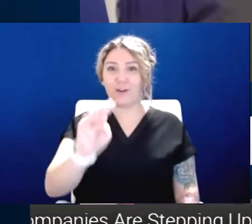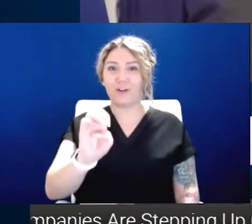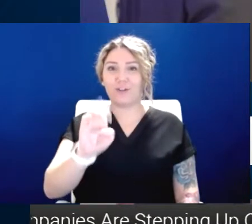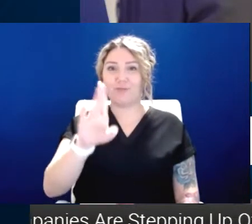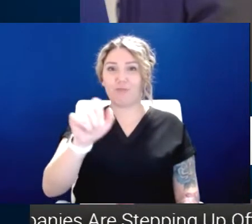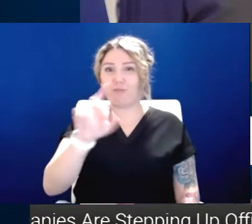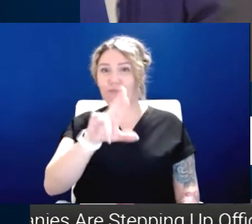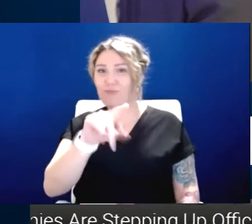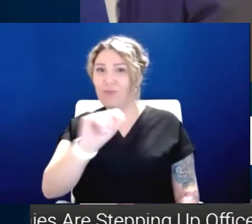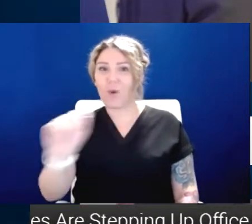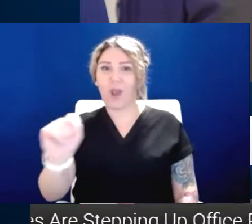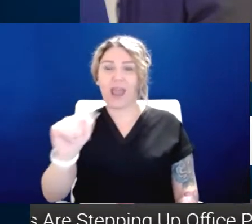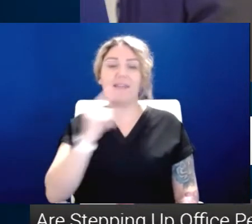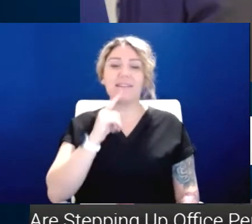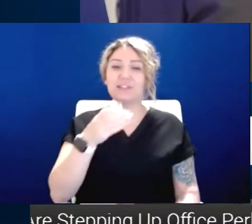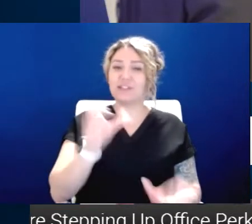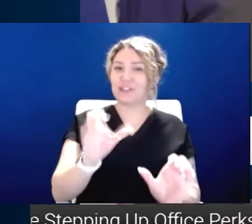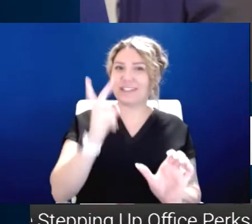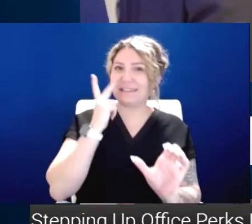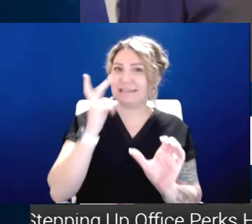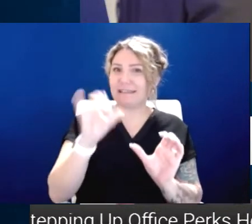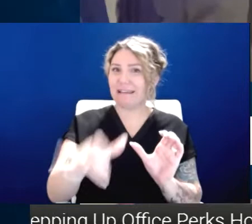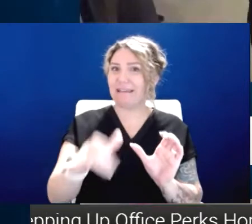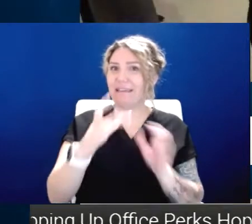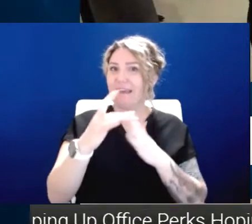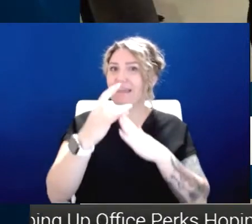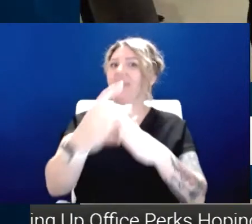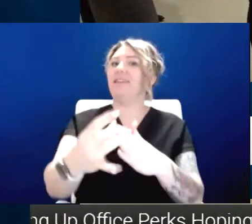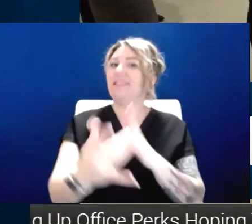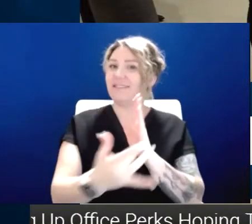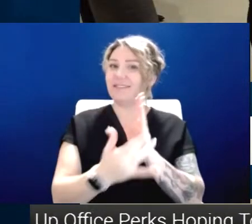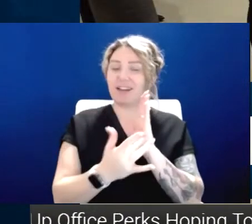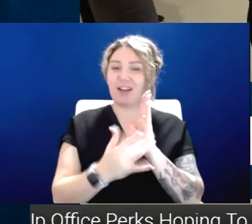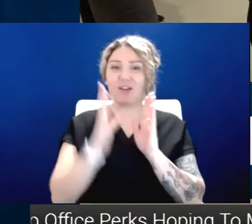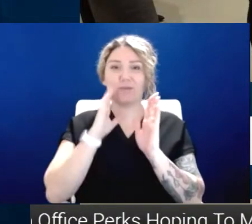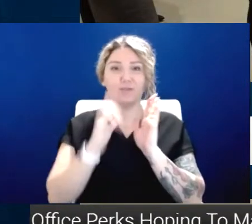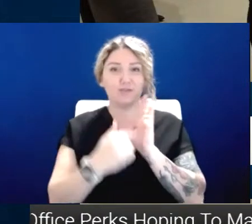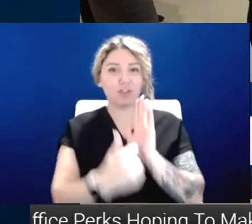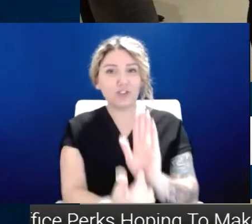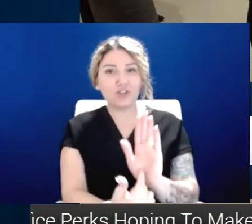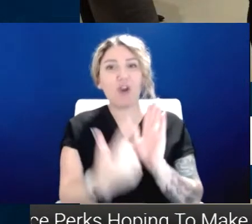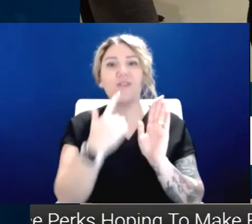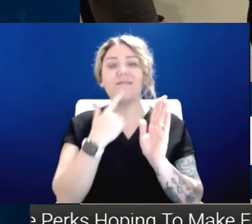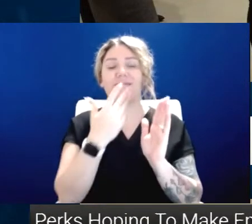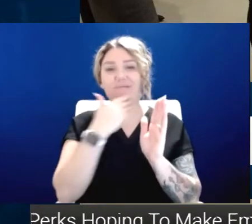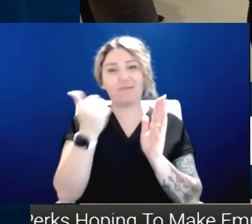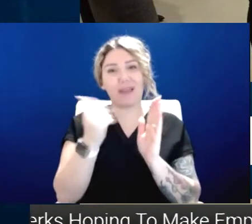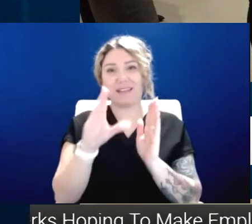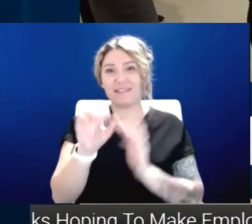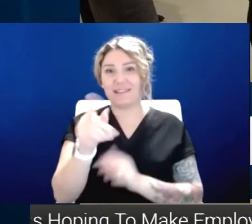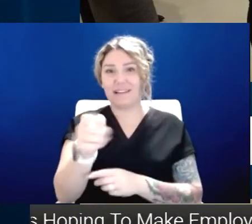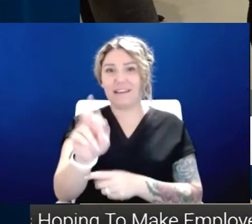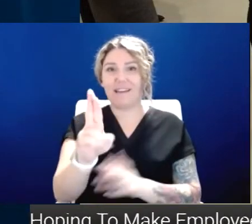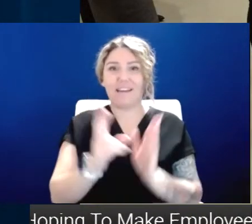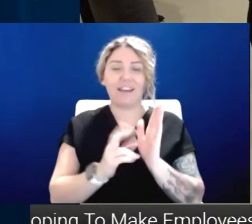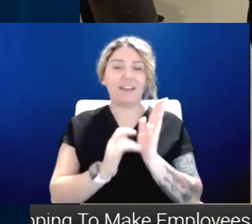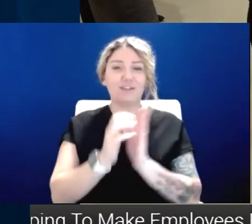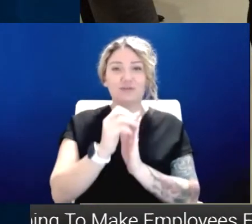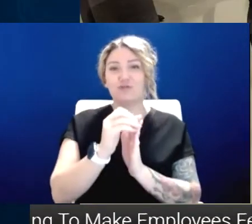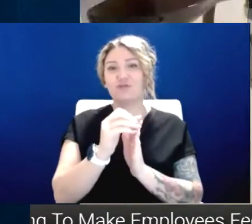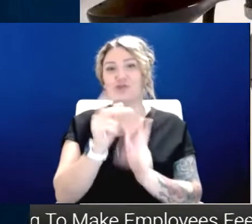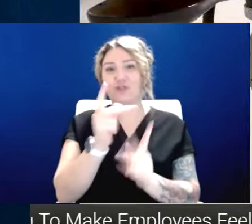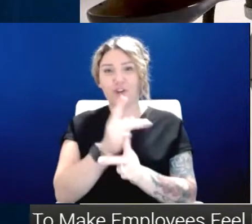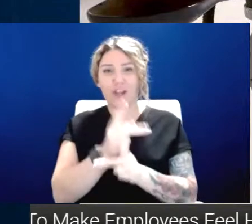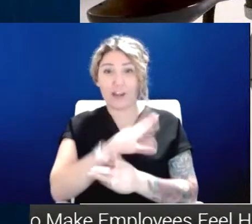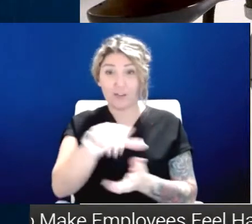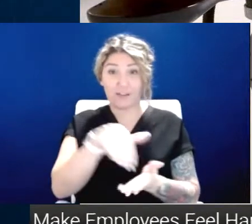check out this leading edge technology that we've been showing you. It's going to help bring the very best in cancer care to those around the region. The center, by the way, will